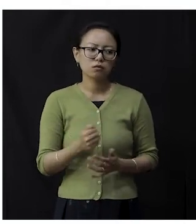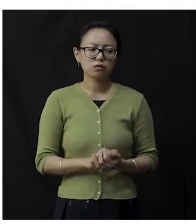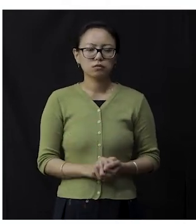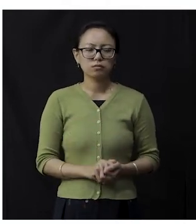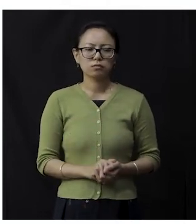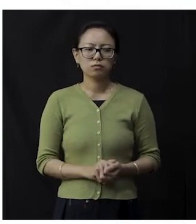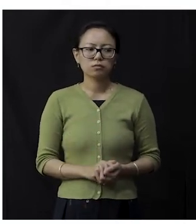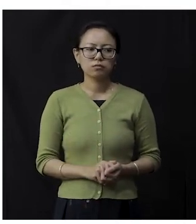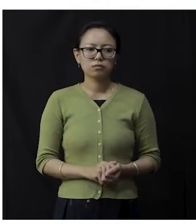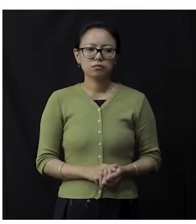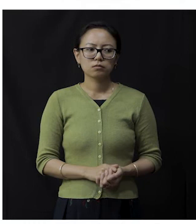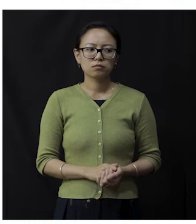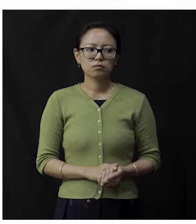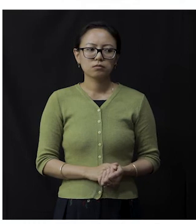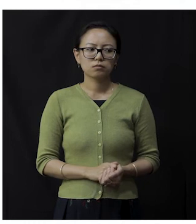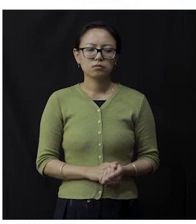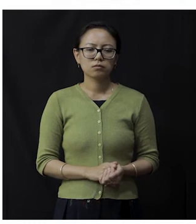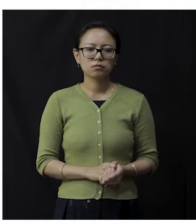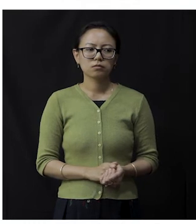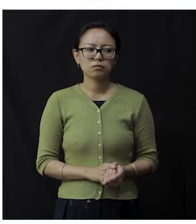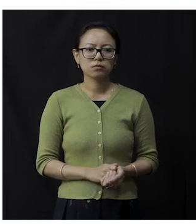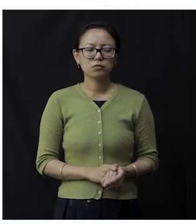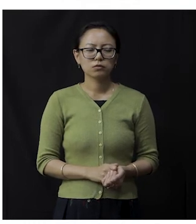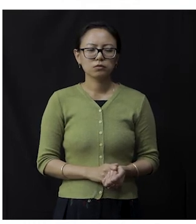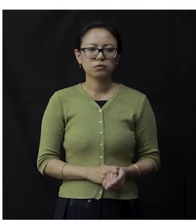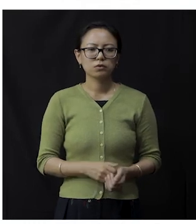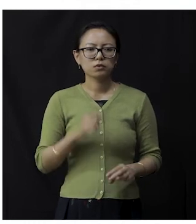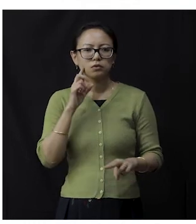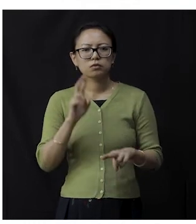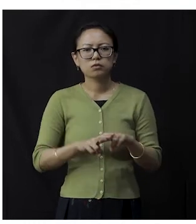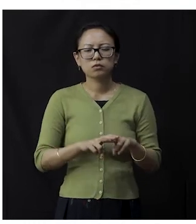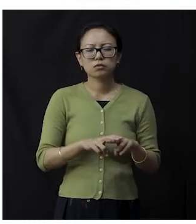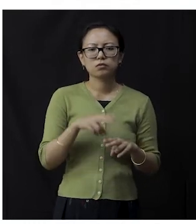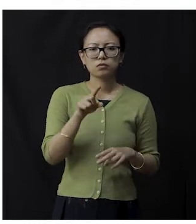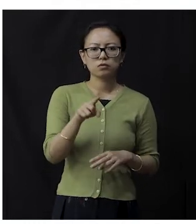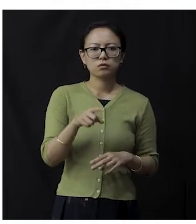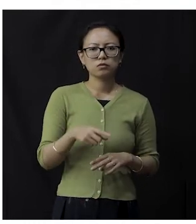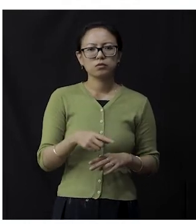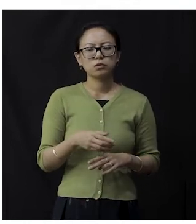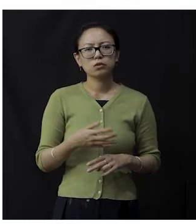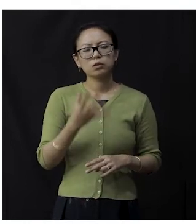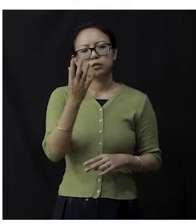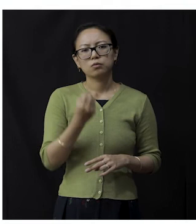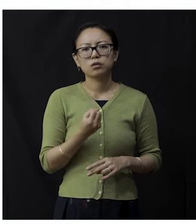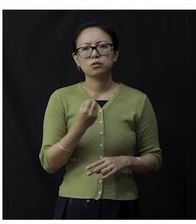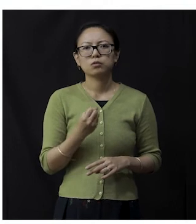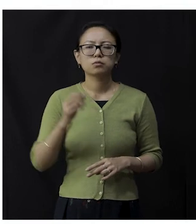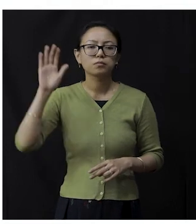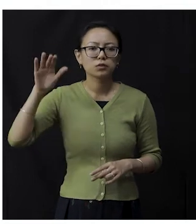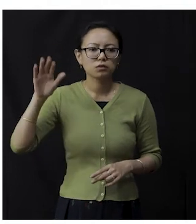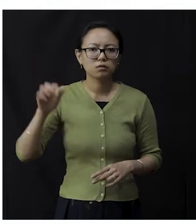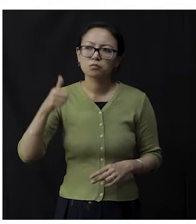in your conversation. All right, so if you want to compliment each other, compliment if you want to praise